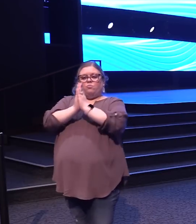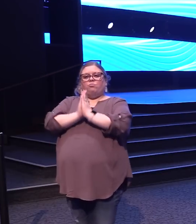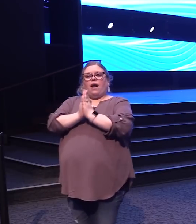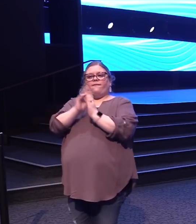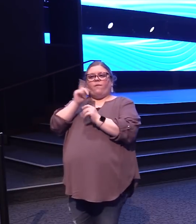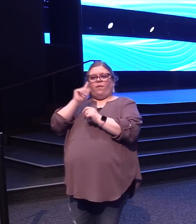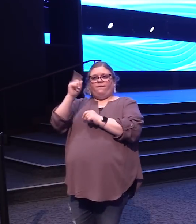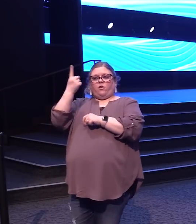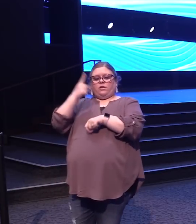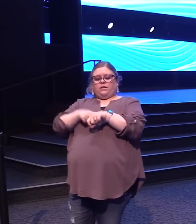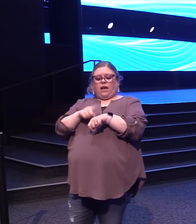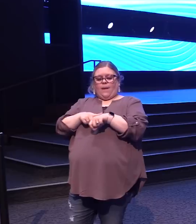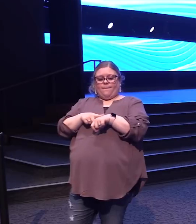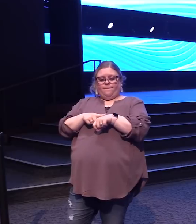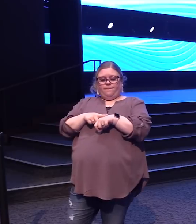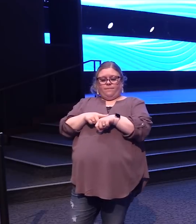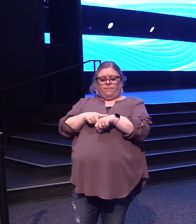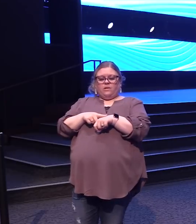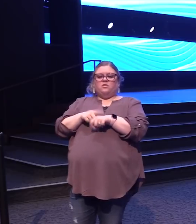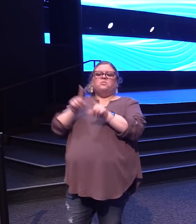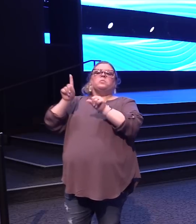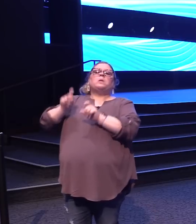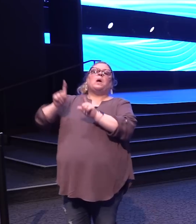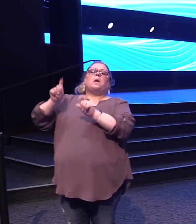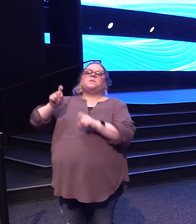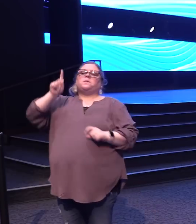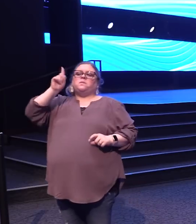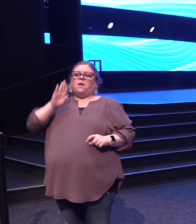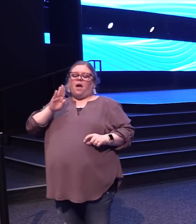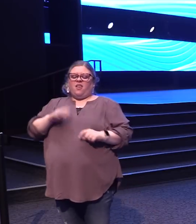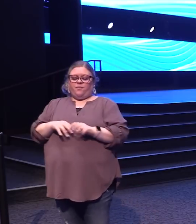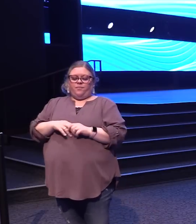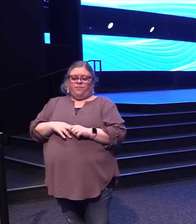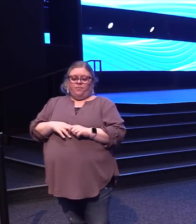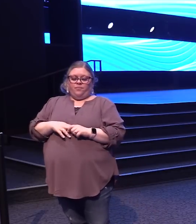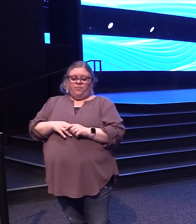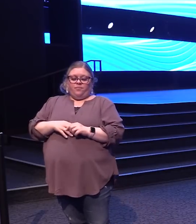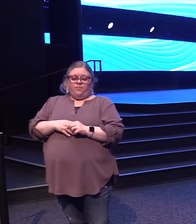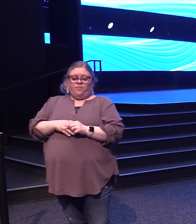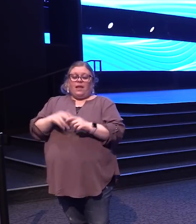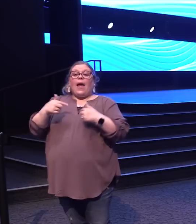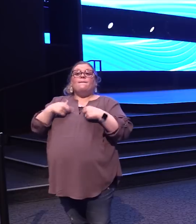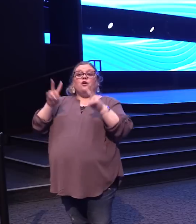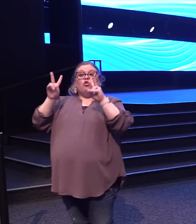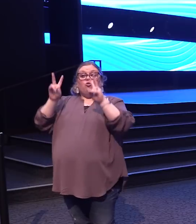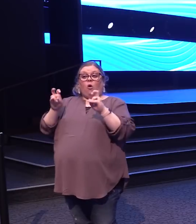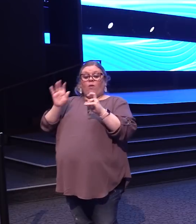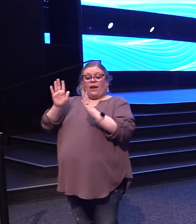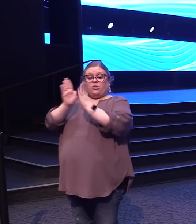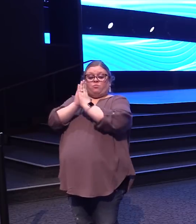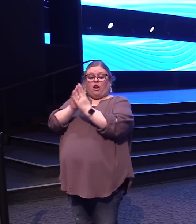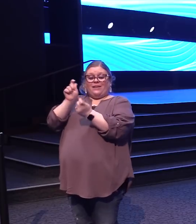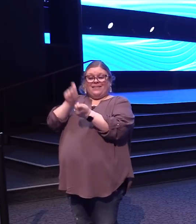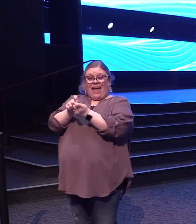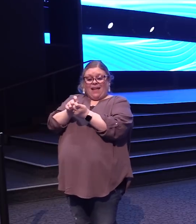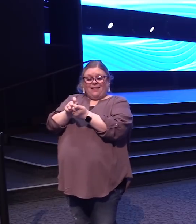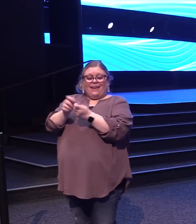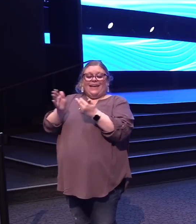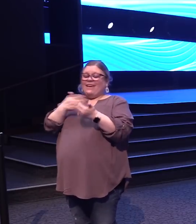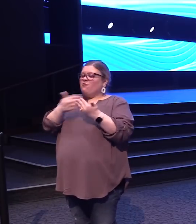first time, to put God to the test. And I'm going to quote this prayer exactly, even though it